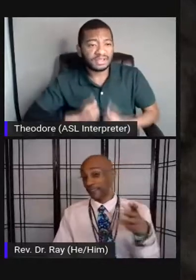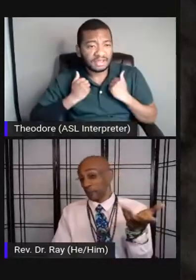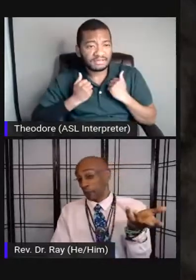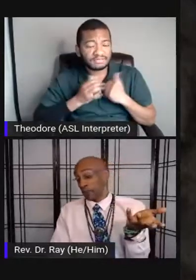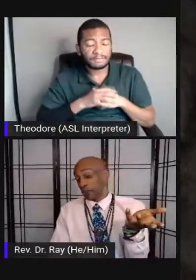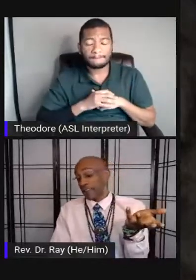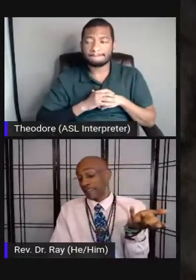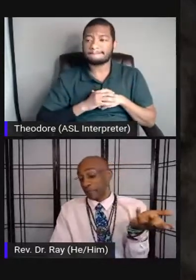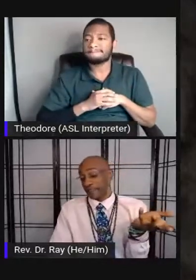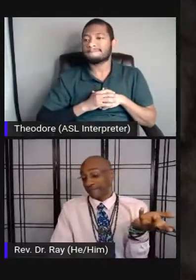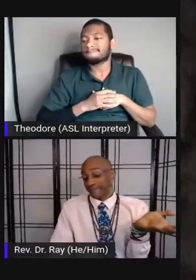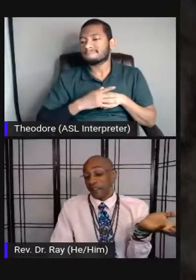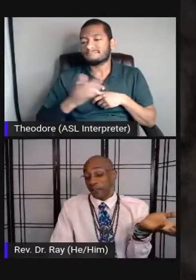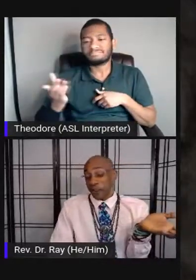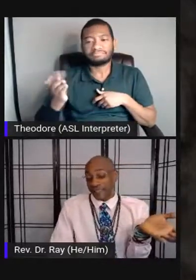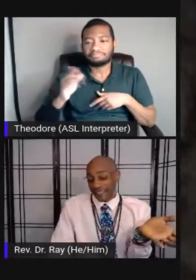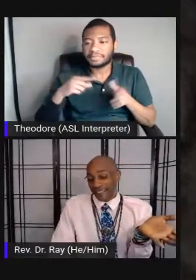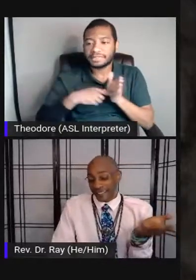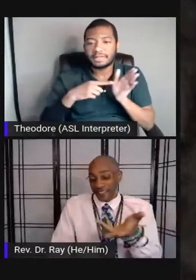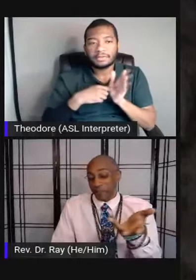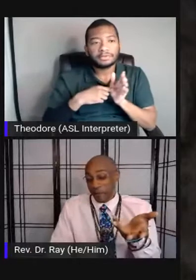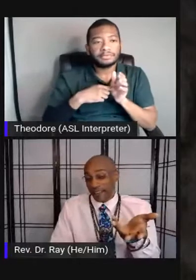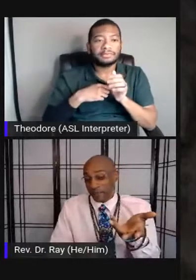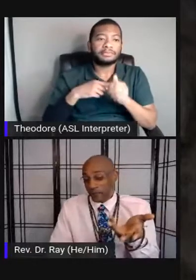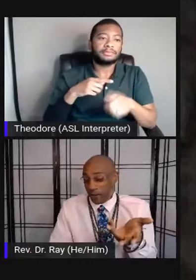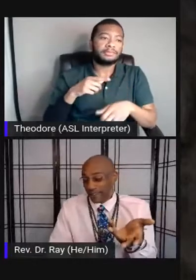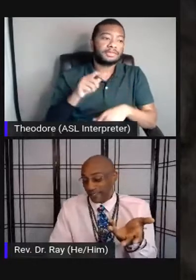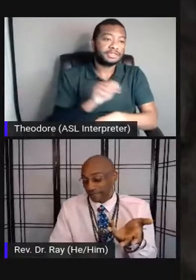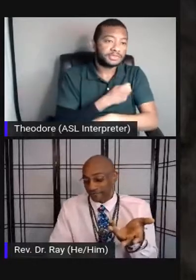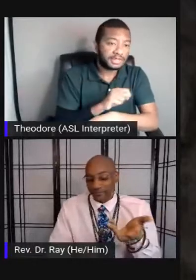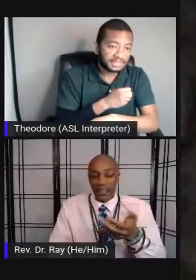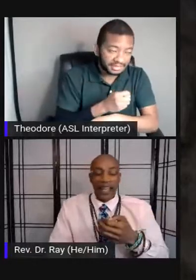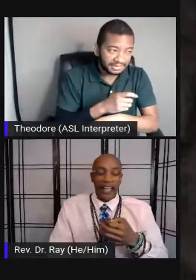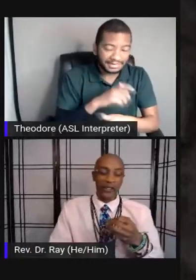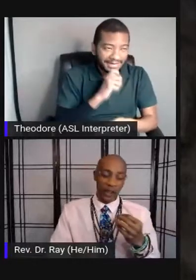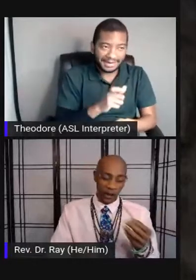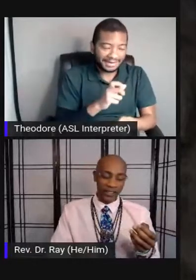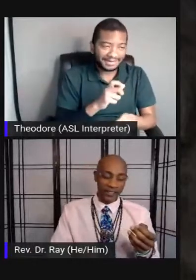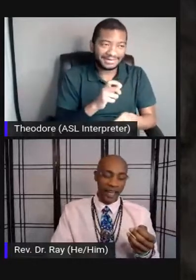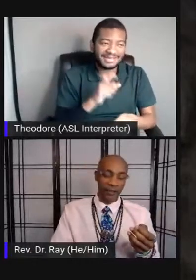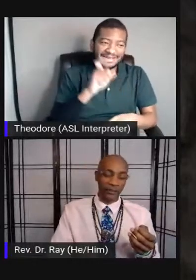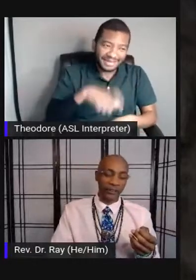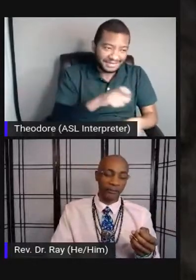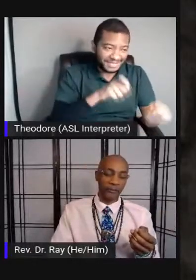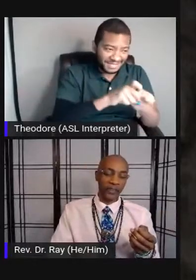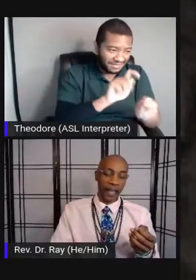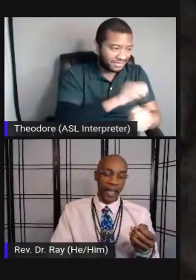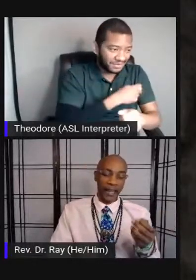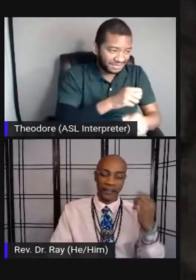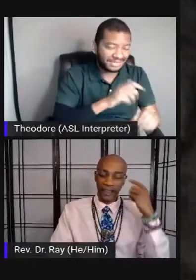say, you know, just Tracy, but, you know, Tracy, because this reminded me of Tracy. And she heard a sound,